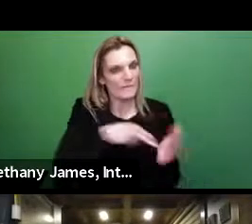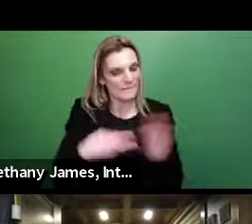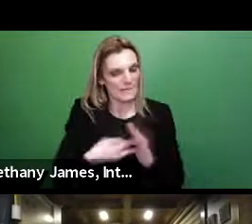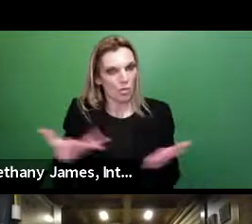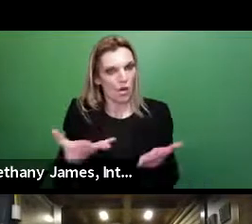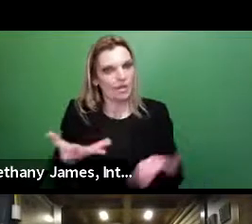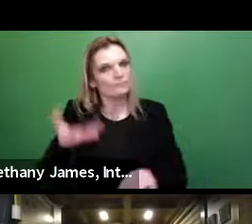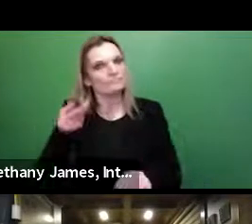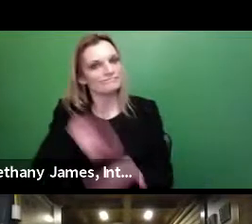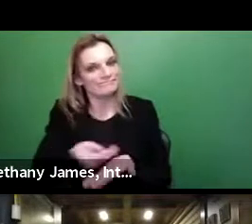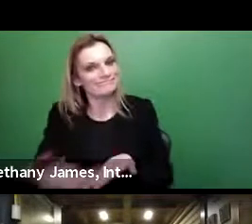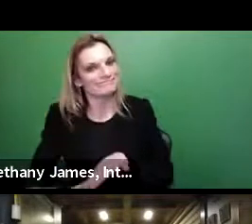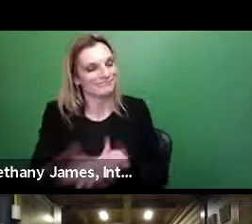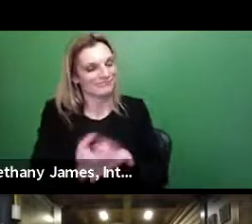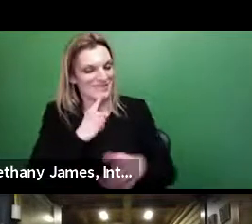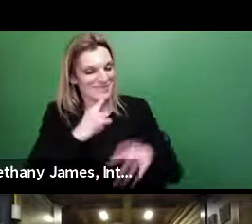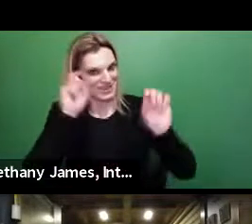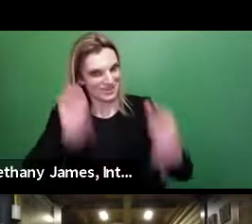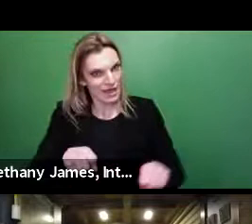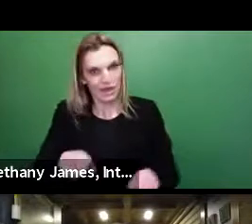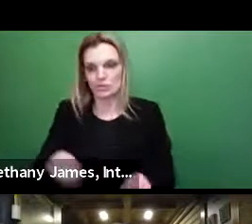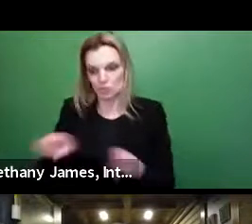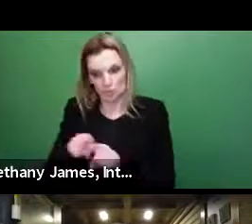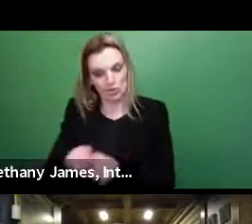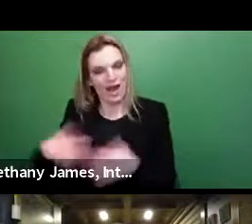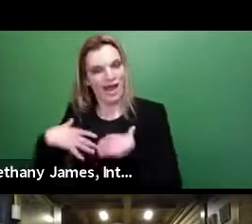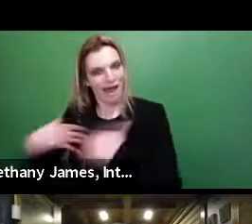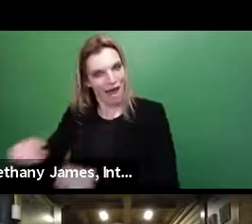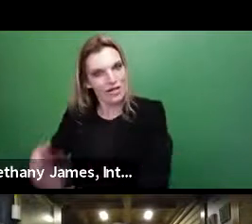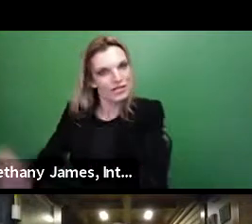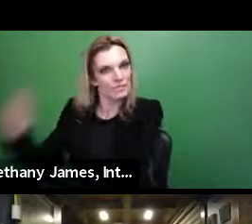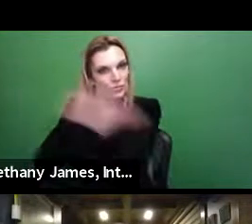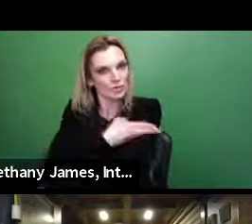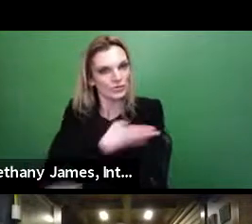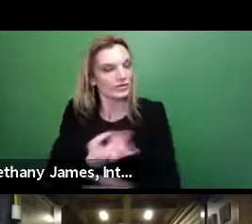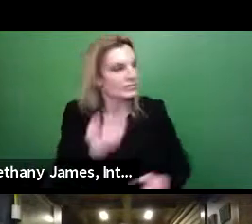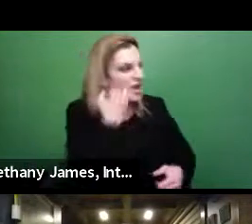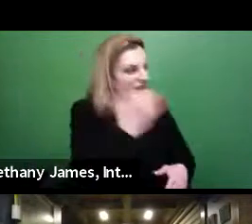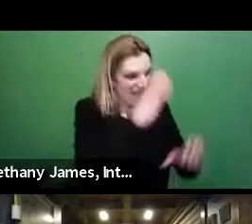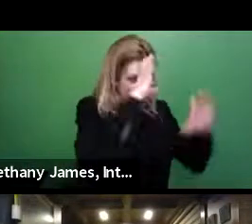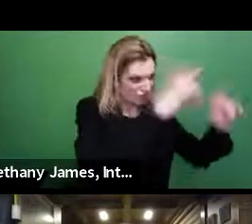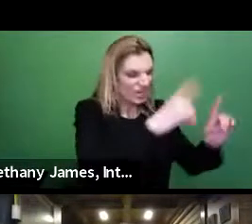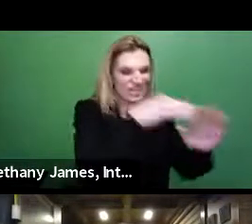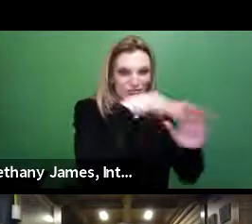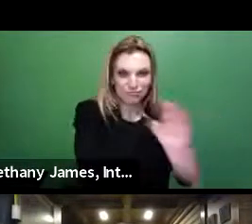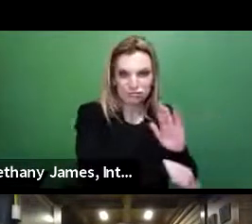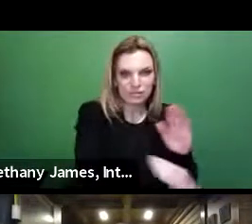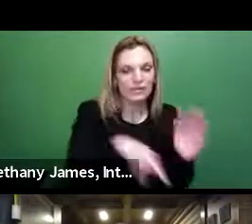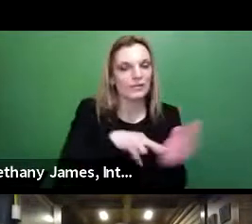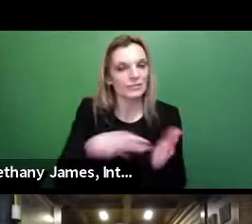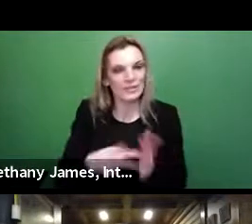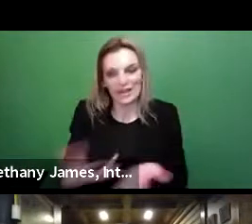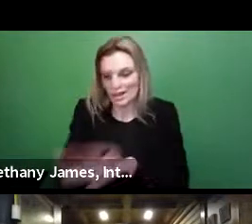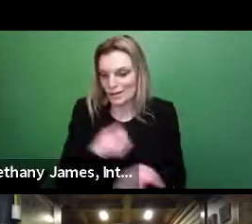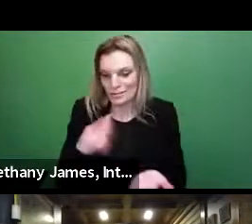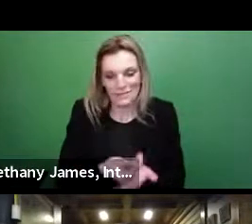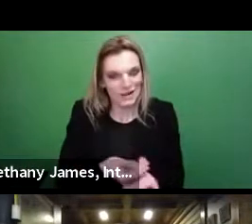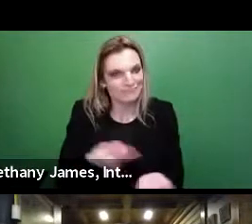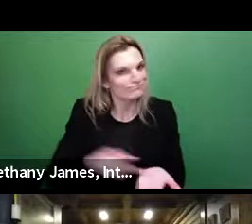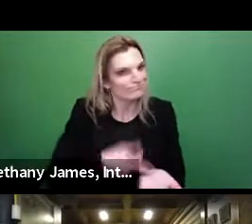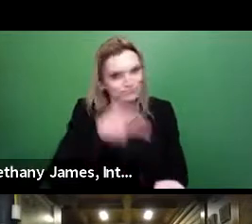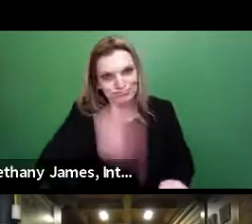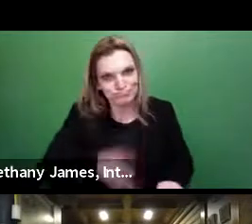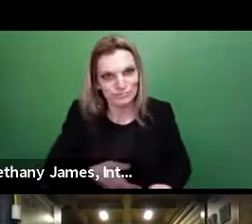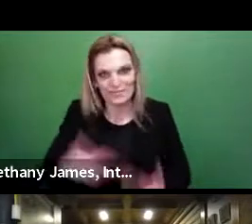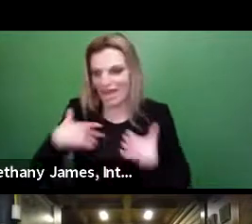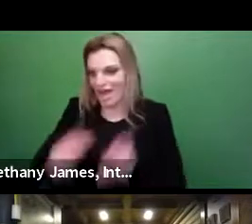are inextricably tied together, and they all will kind of propel each other. And I look forward to working with you in any way I